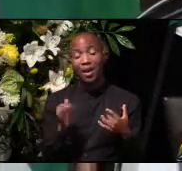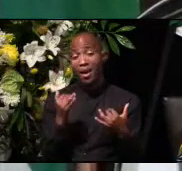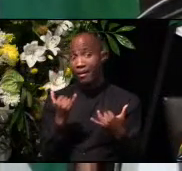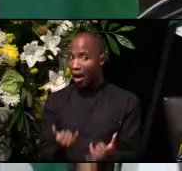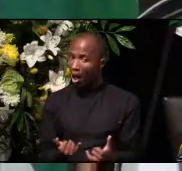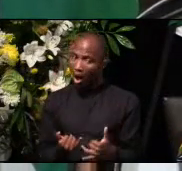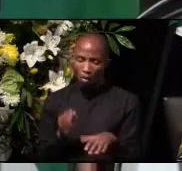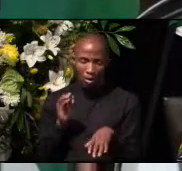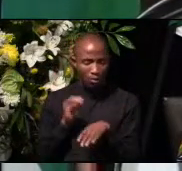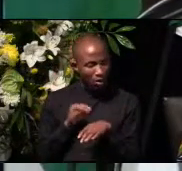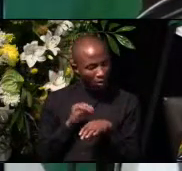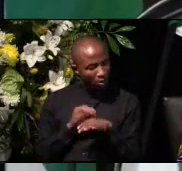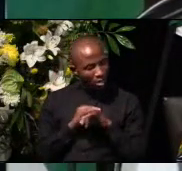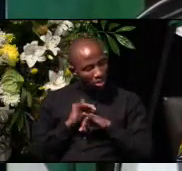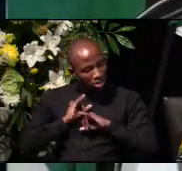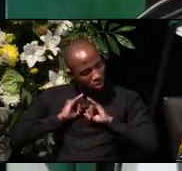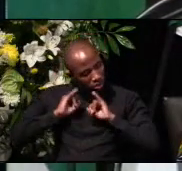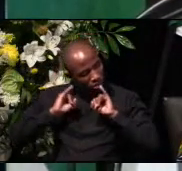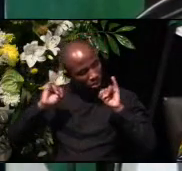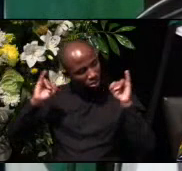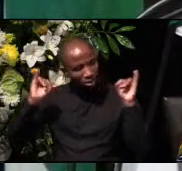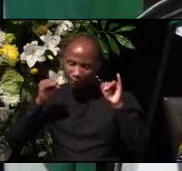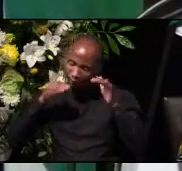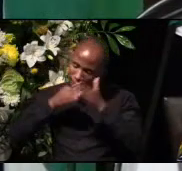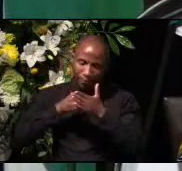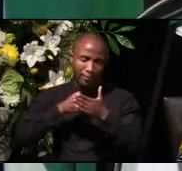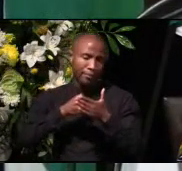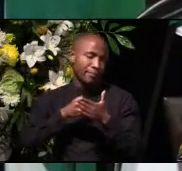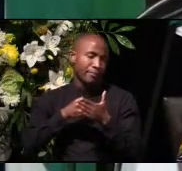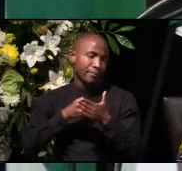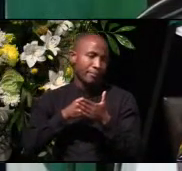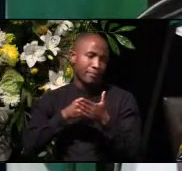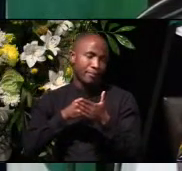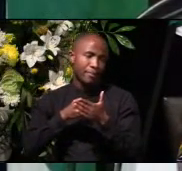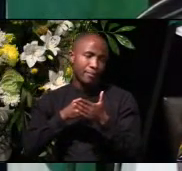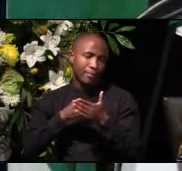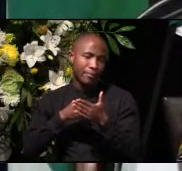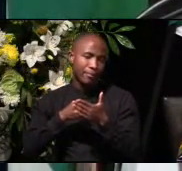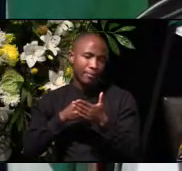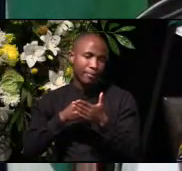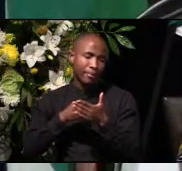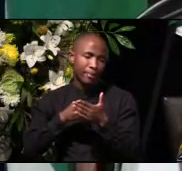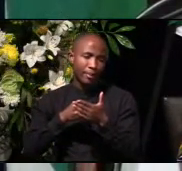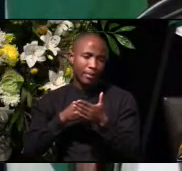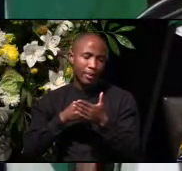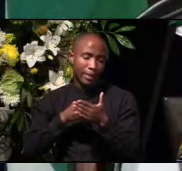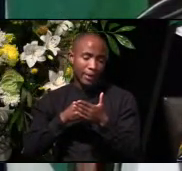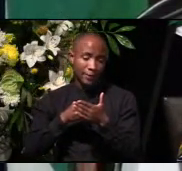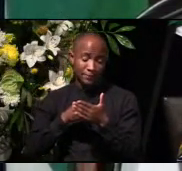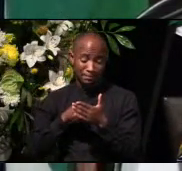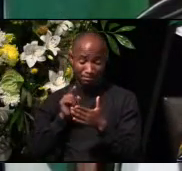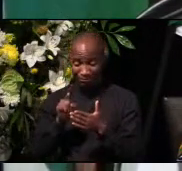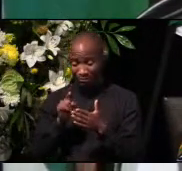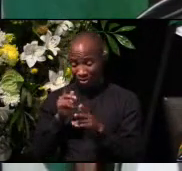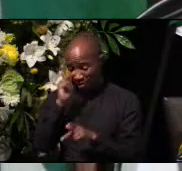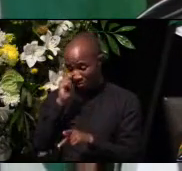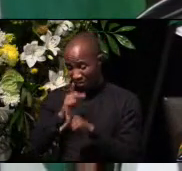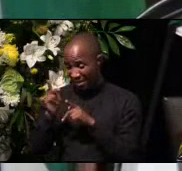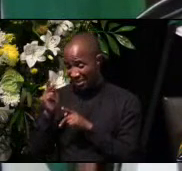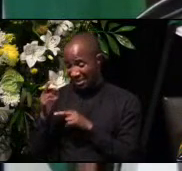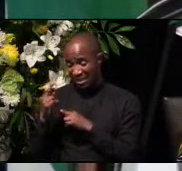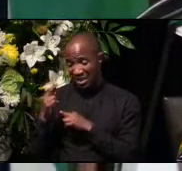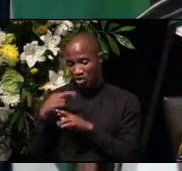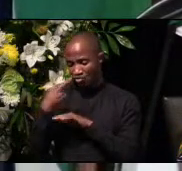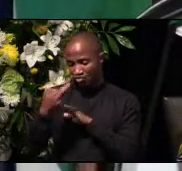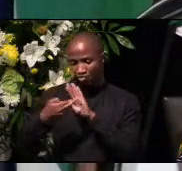point and professor fikeni your current role is unenviable